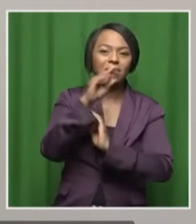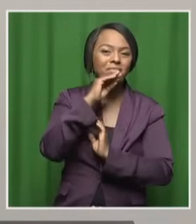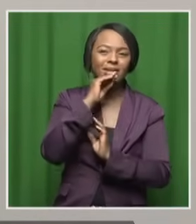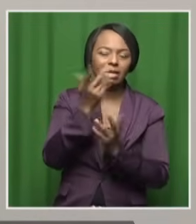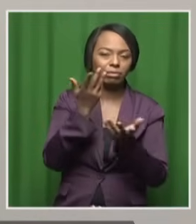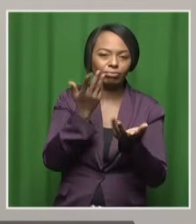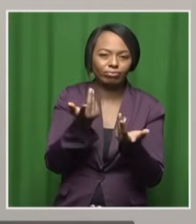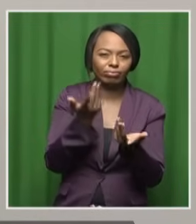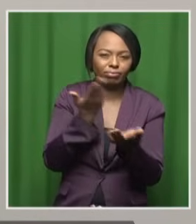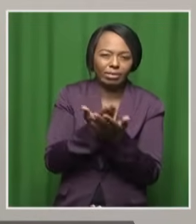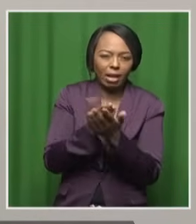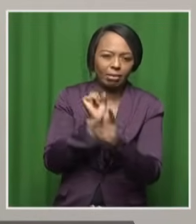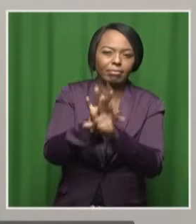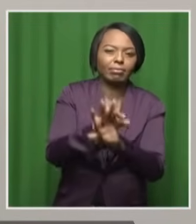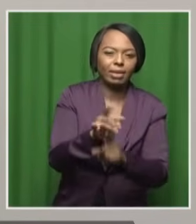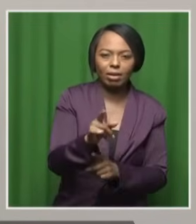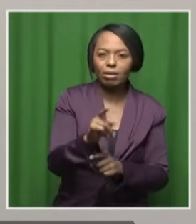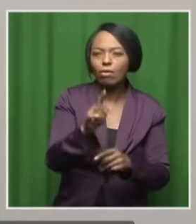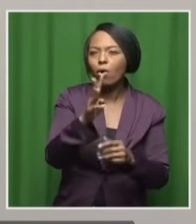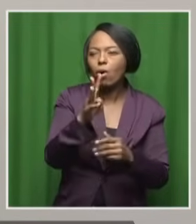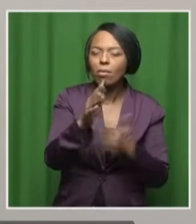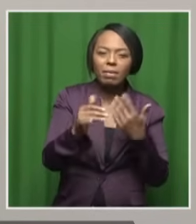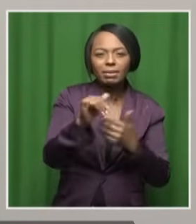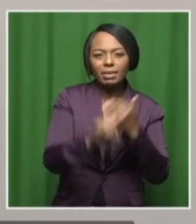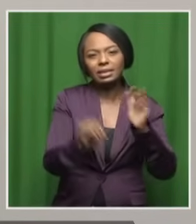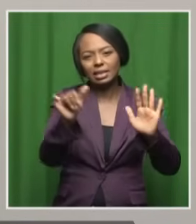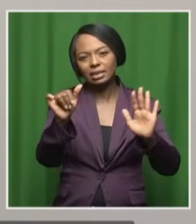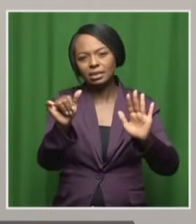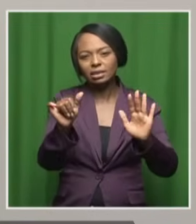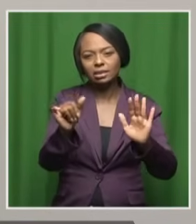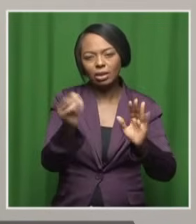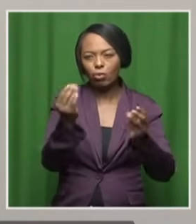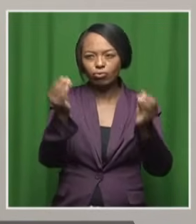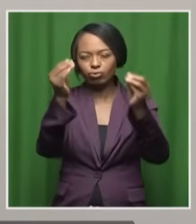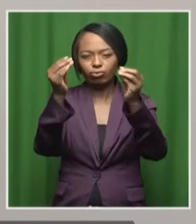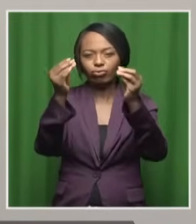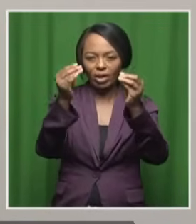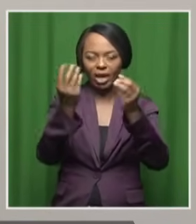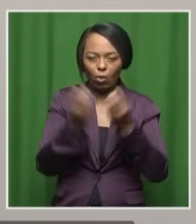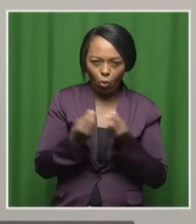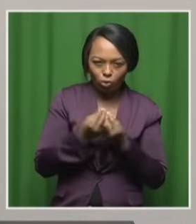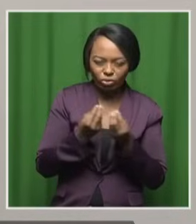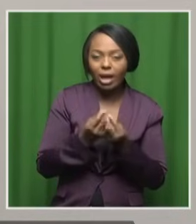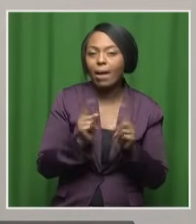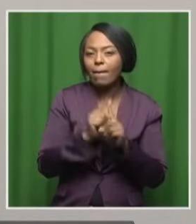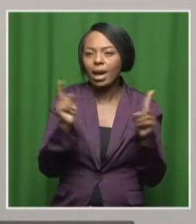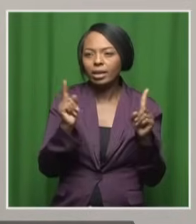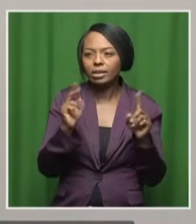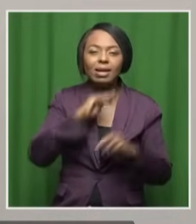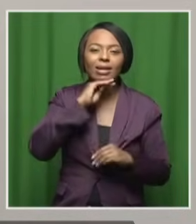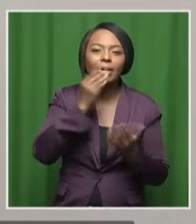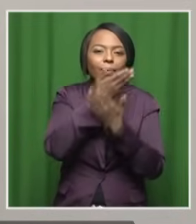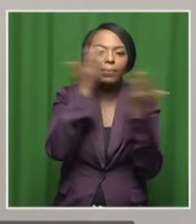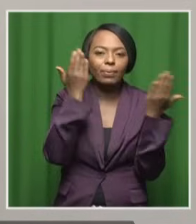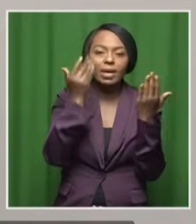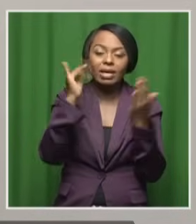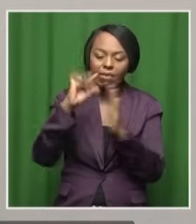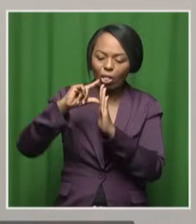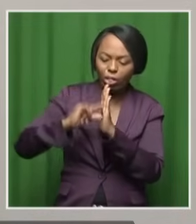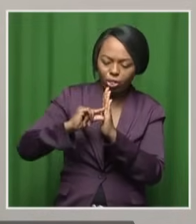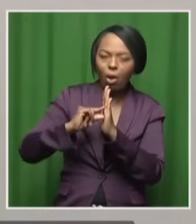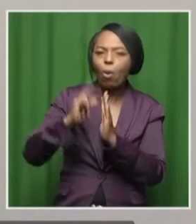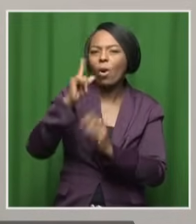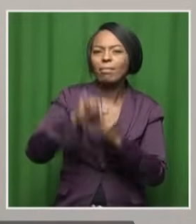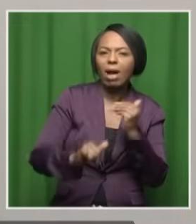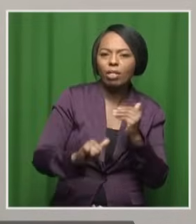months, you will start seeing those decreases filtering into the prices of goods. But it's not enough if the price comes down only for 1 month